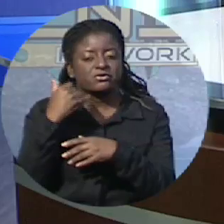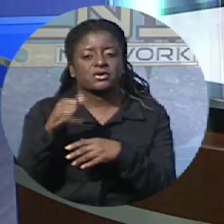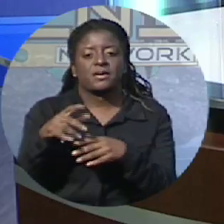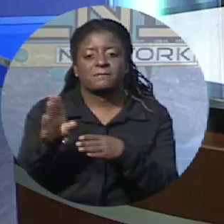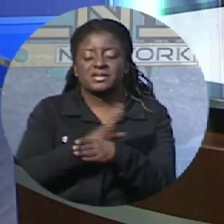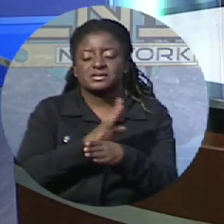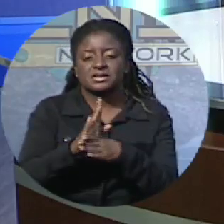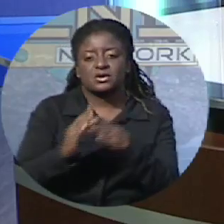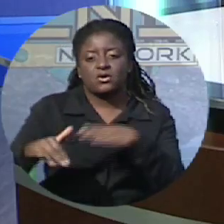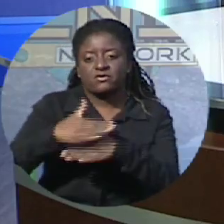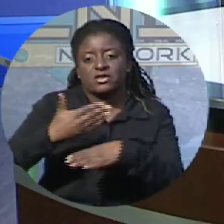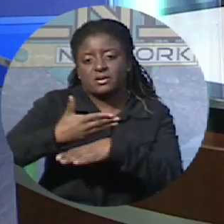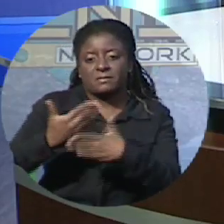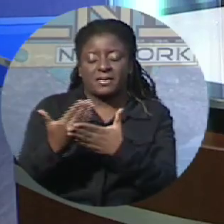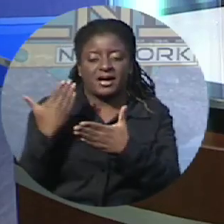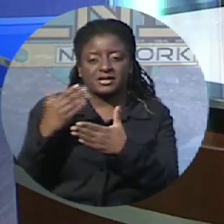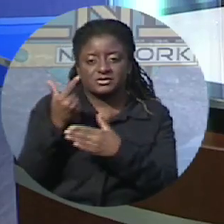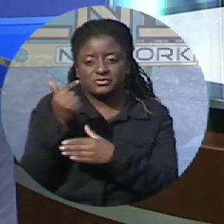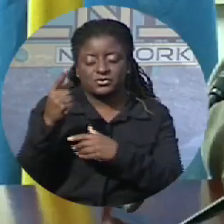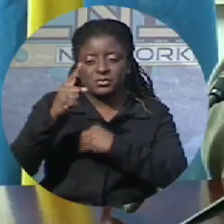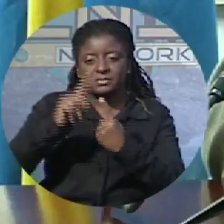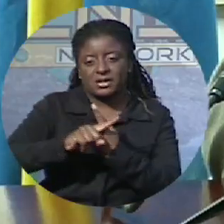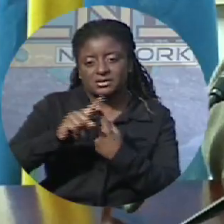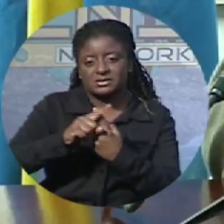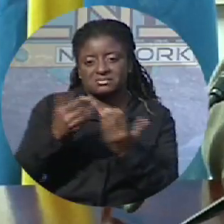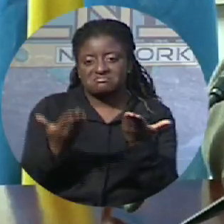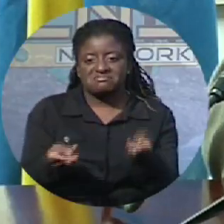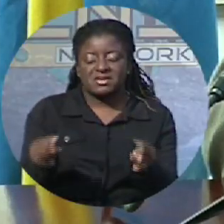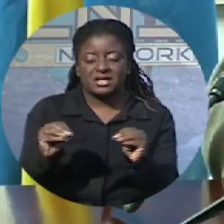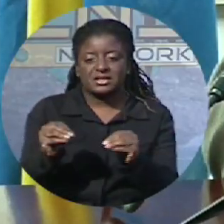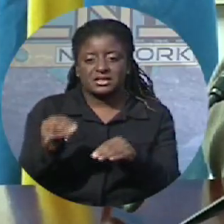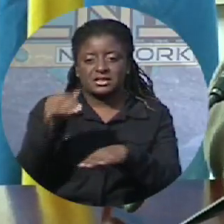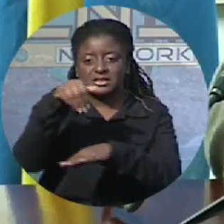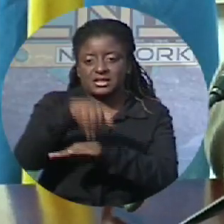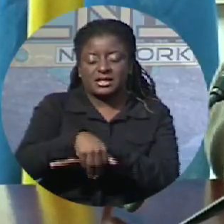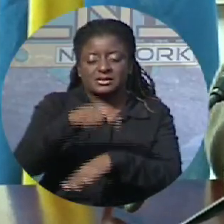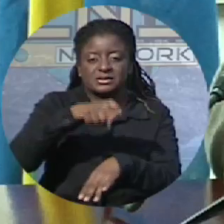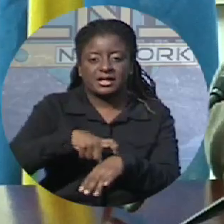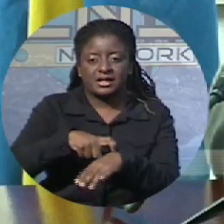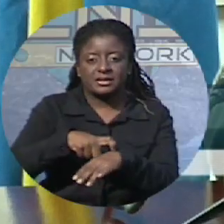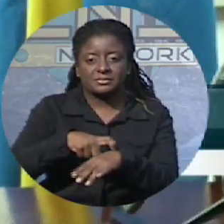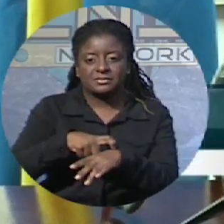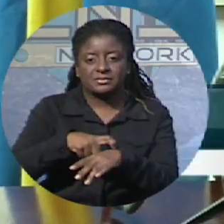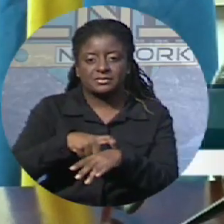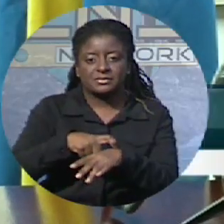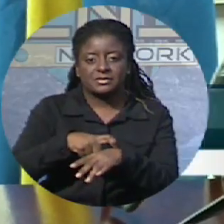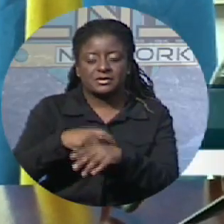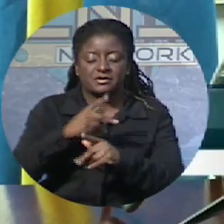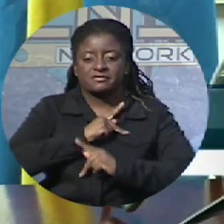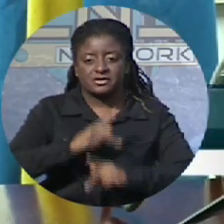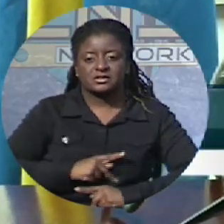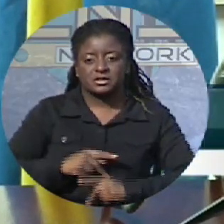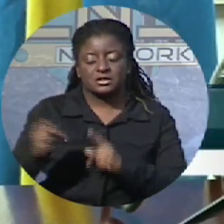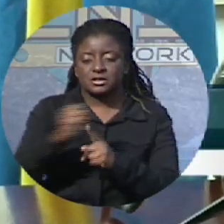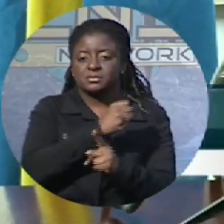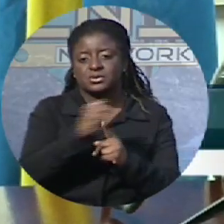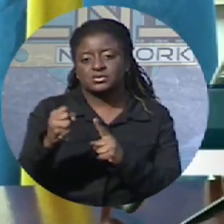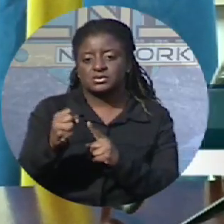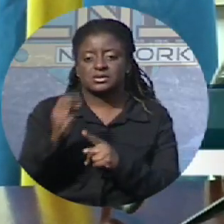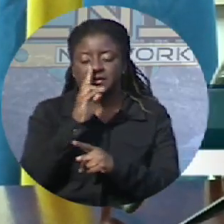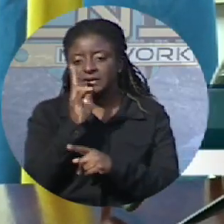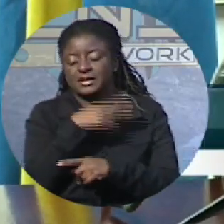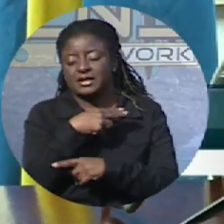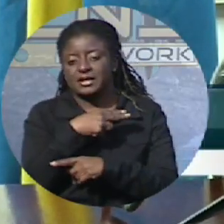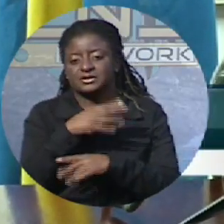months, mainly at nighttime. Physical abuse, neglect, child abuse,